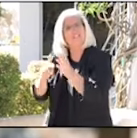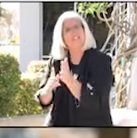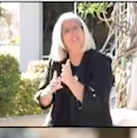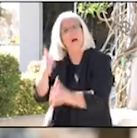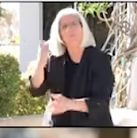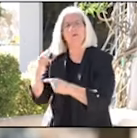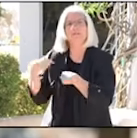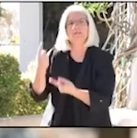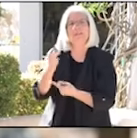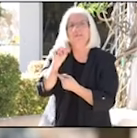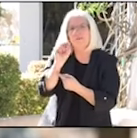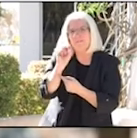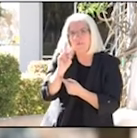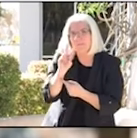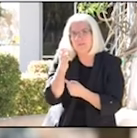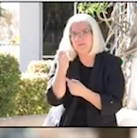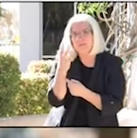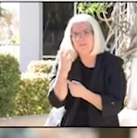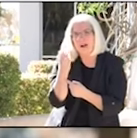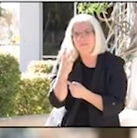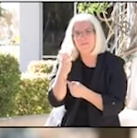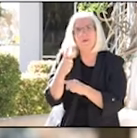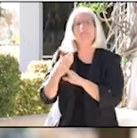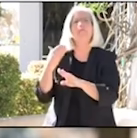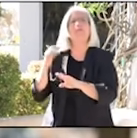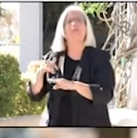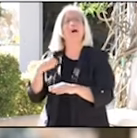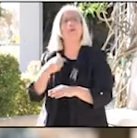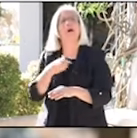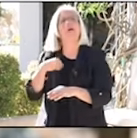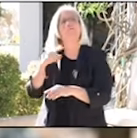just 110 on November 12th, and